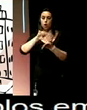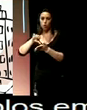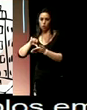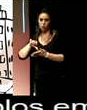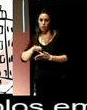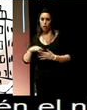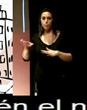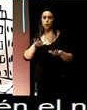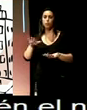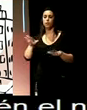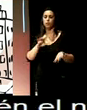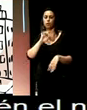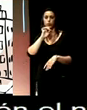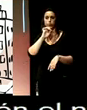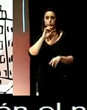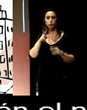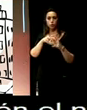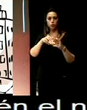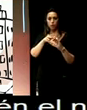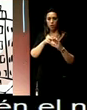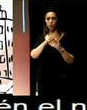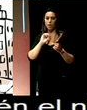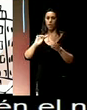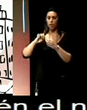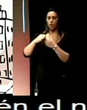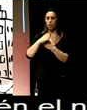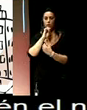associative sector and from private sector.